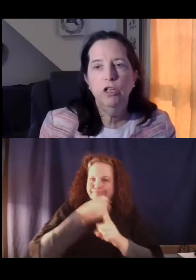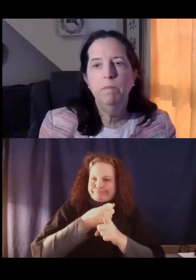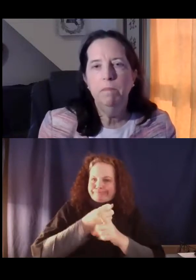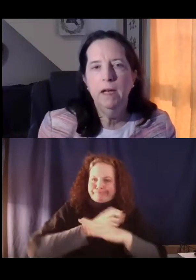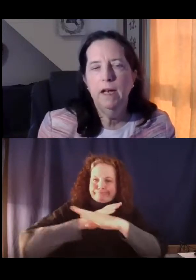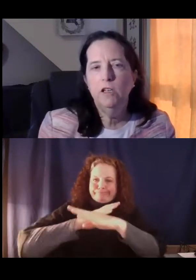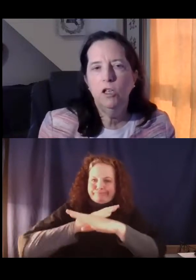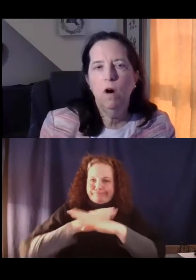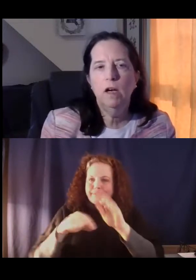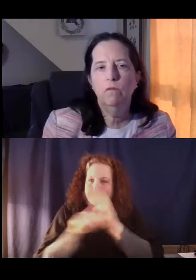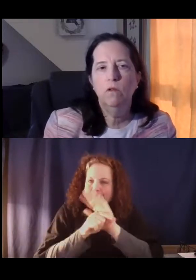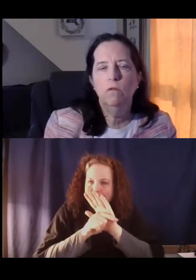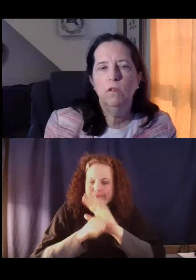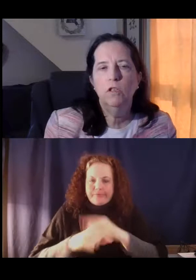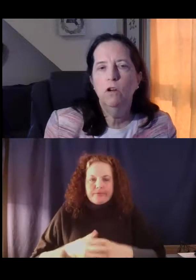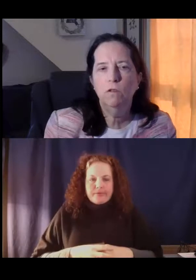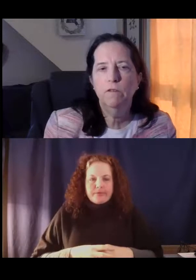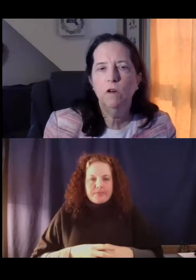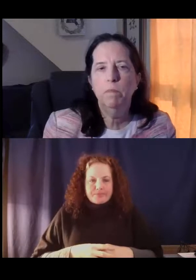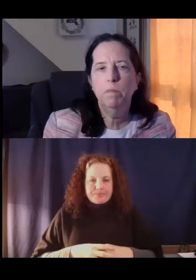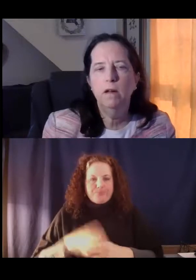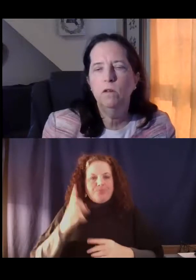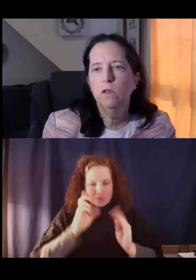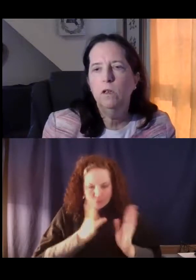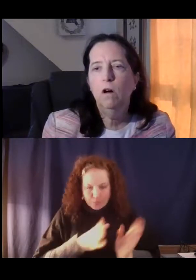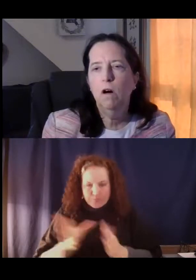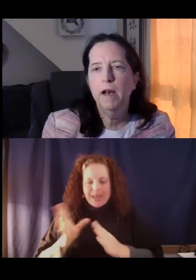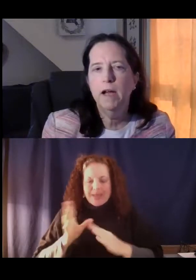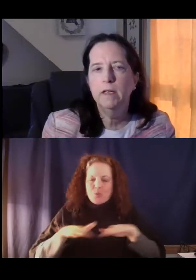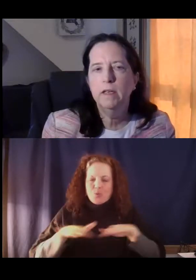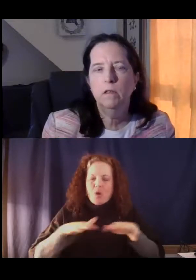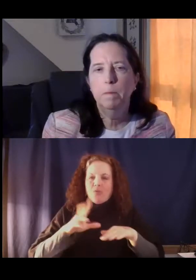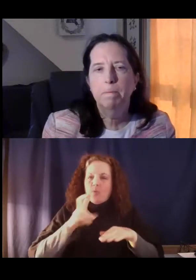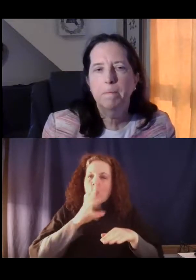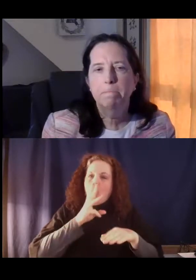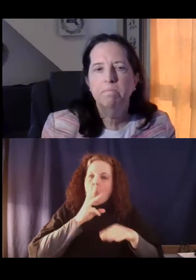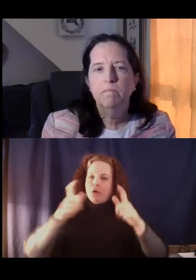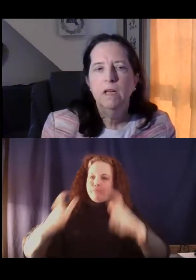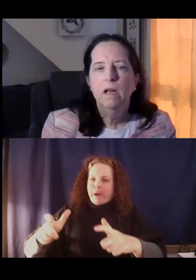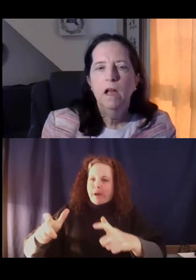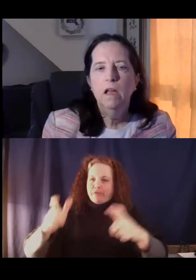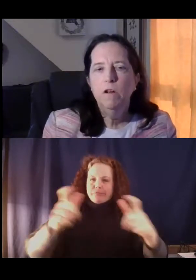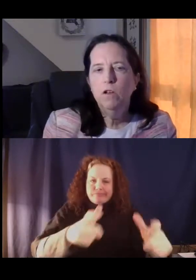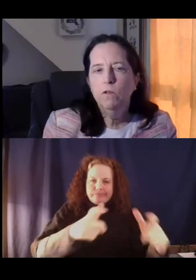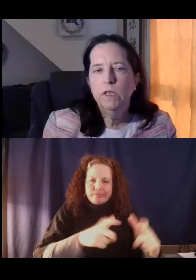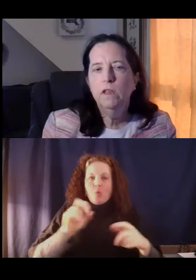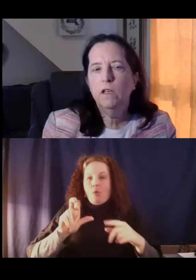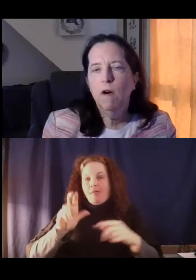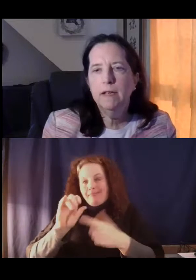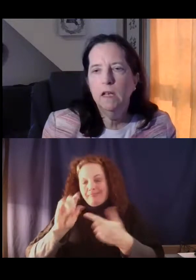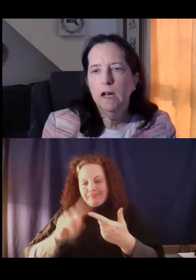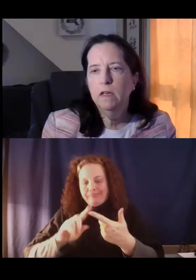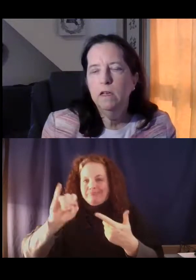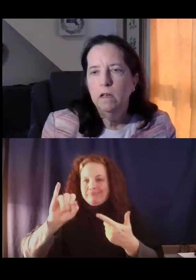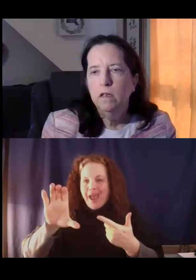You should be planning to walk through snow drifts or puddles or on ice. If you're using the